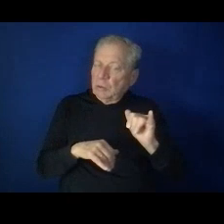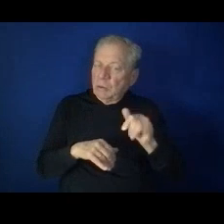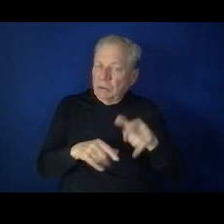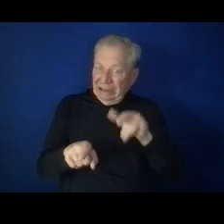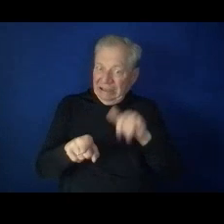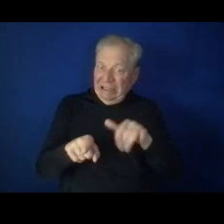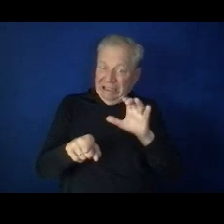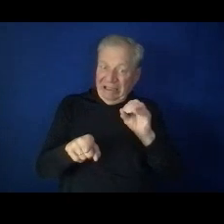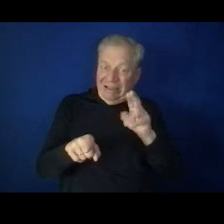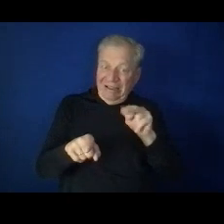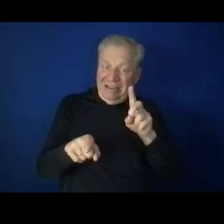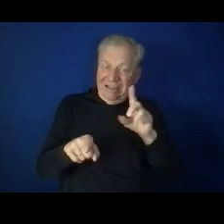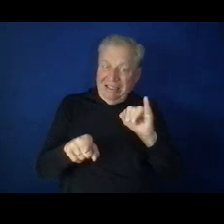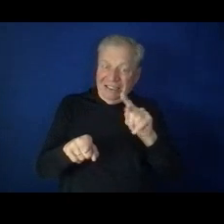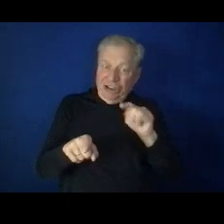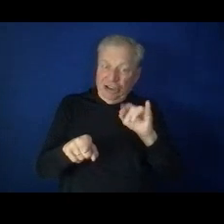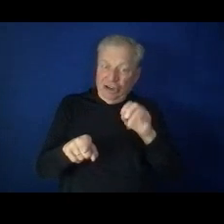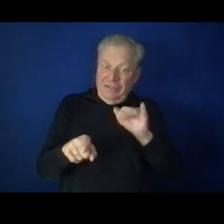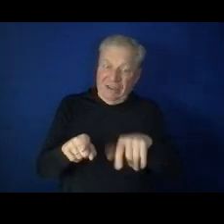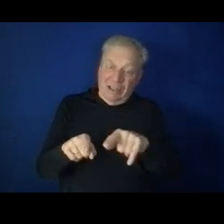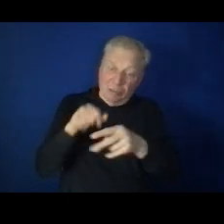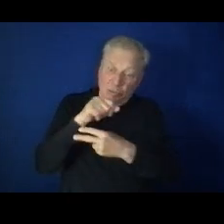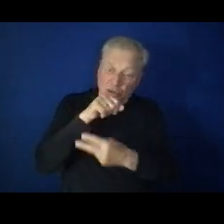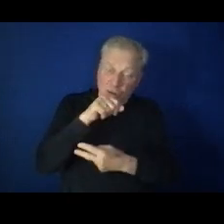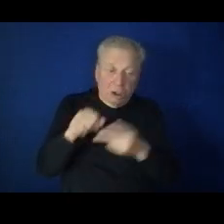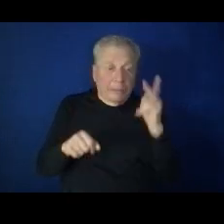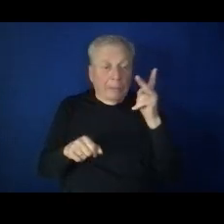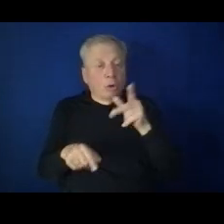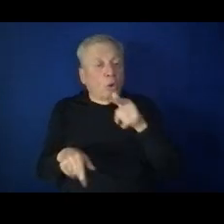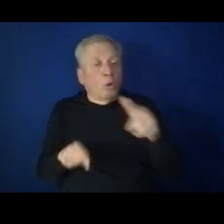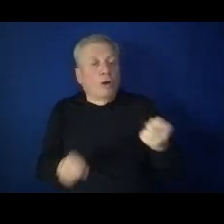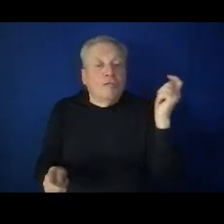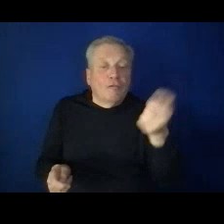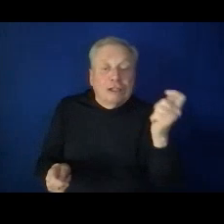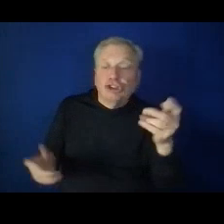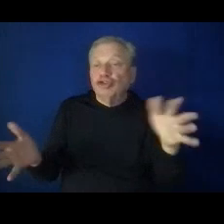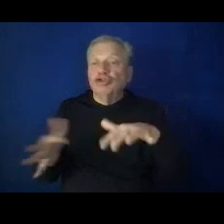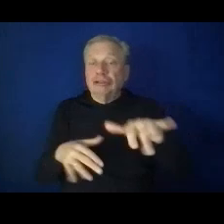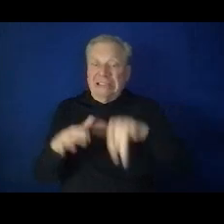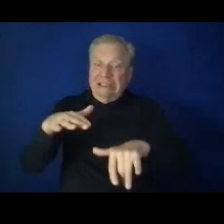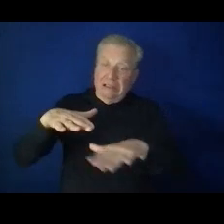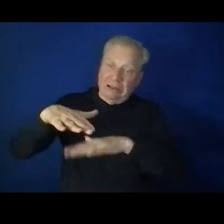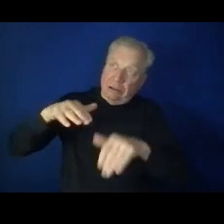and anybody below it, fishermen, anybody, it would be a threat.